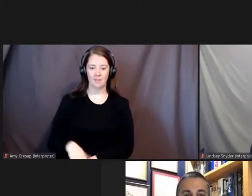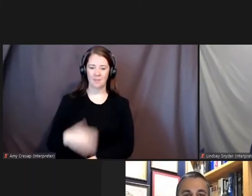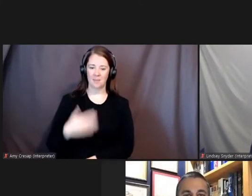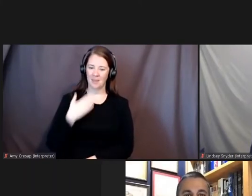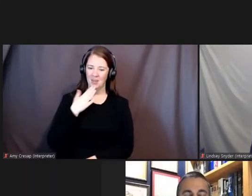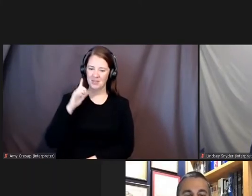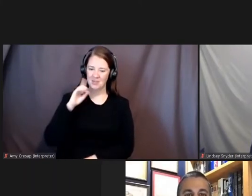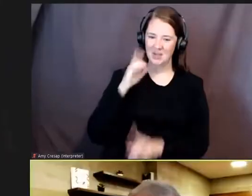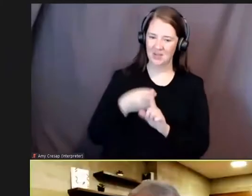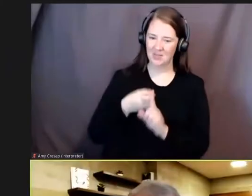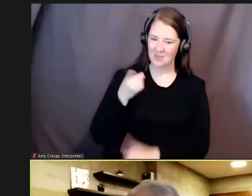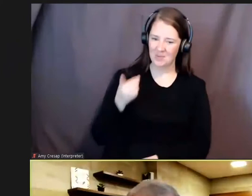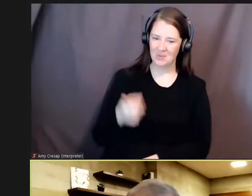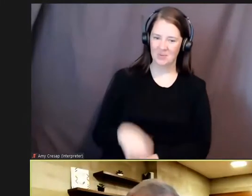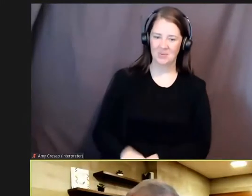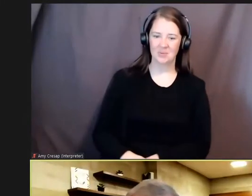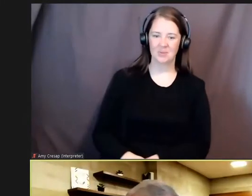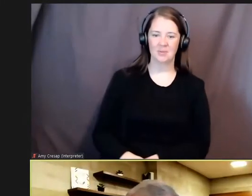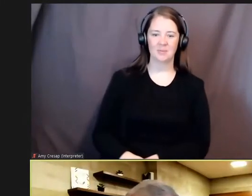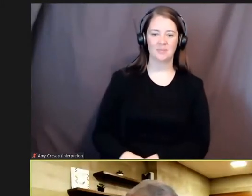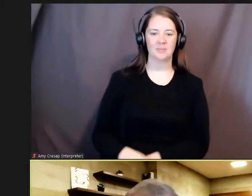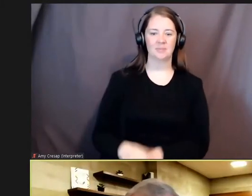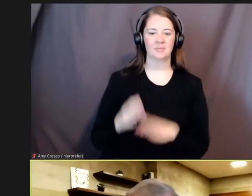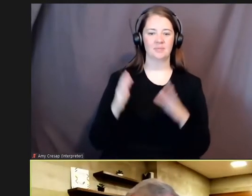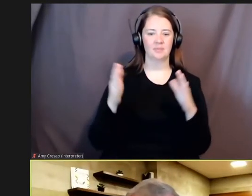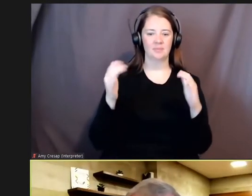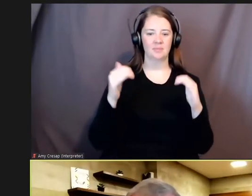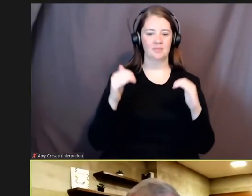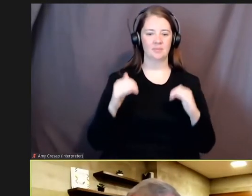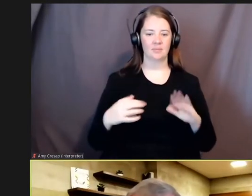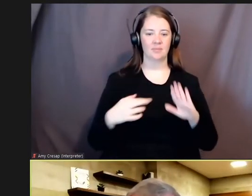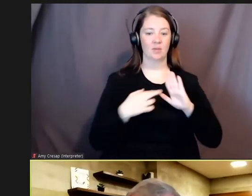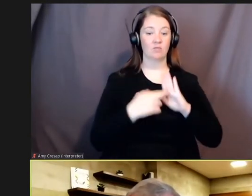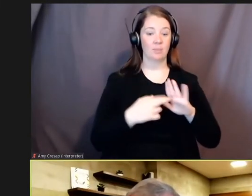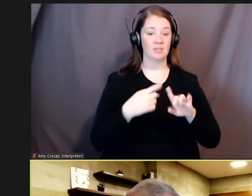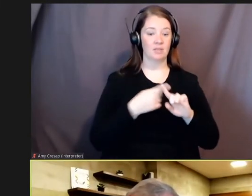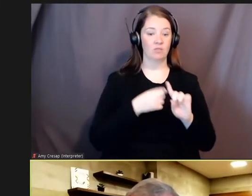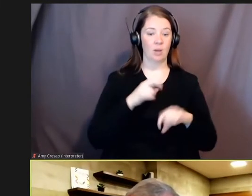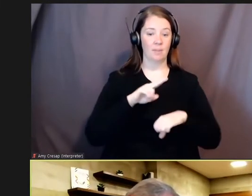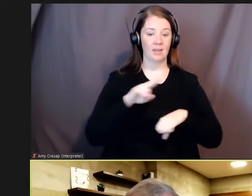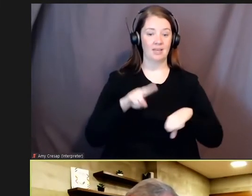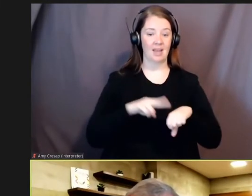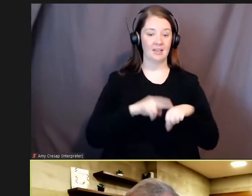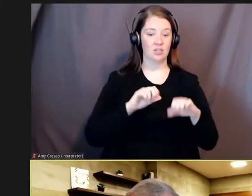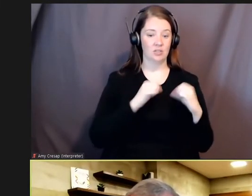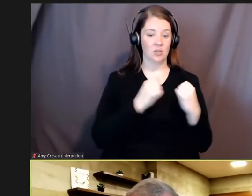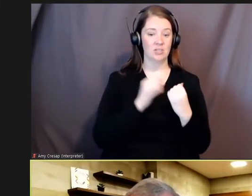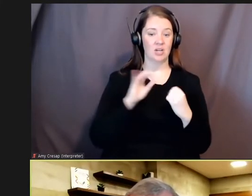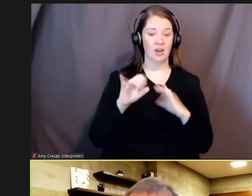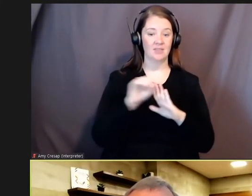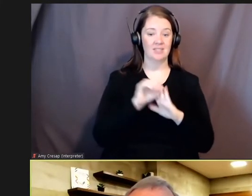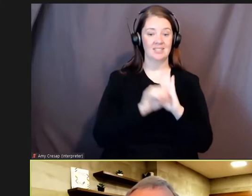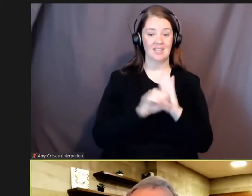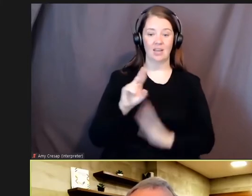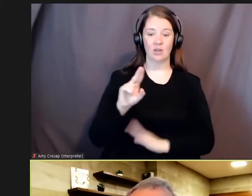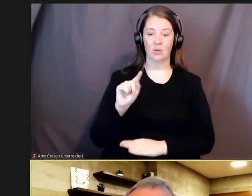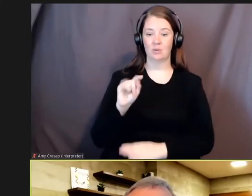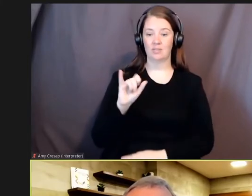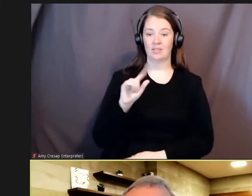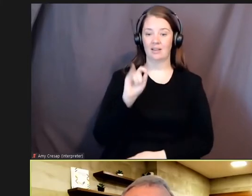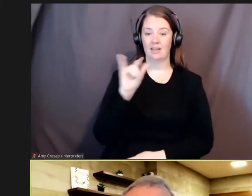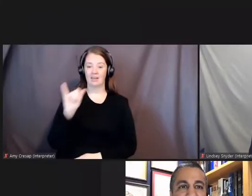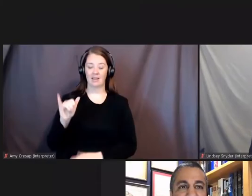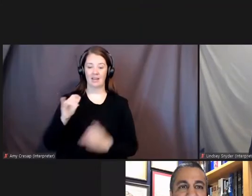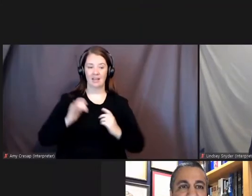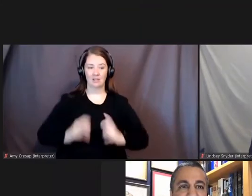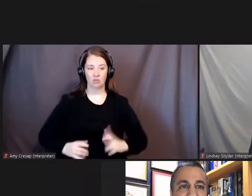good to hear from you. Do we have a representative from the National Association of State Utility Consumer